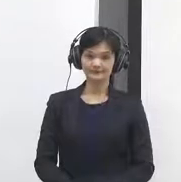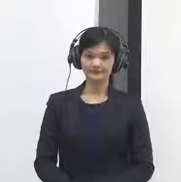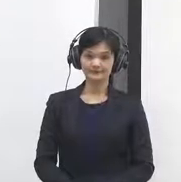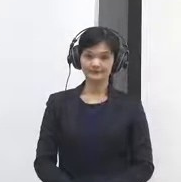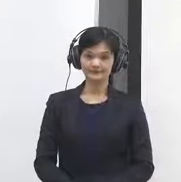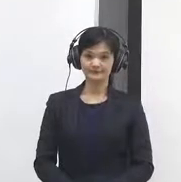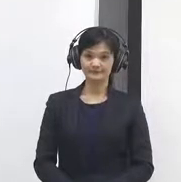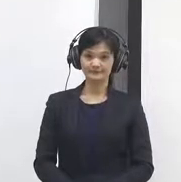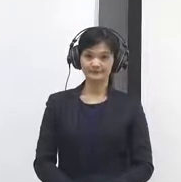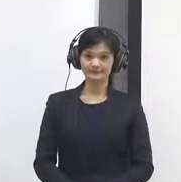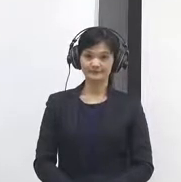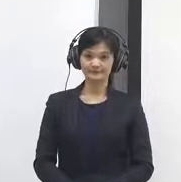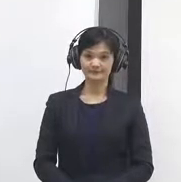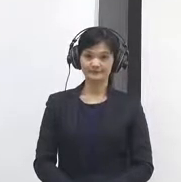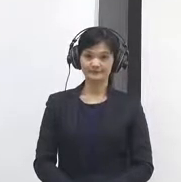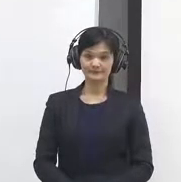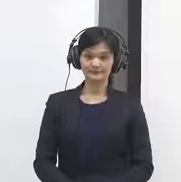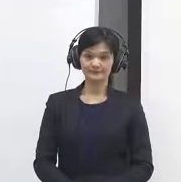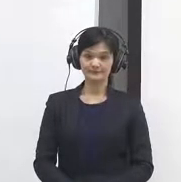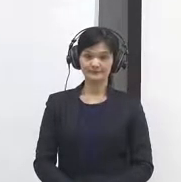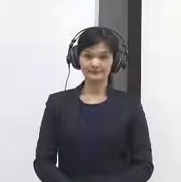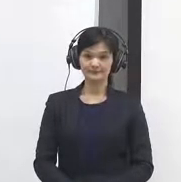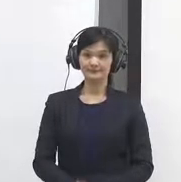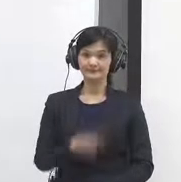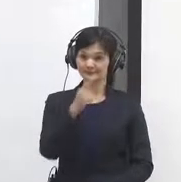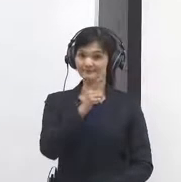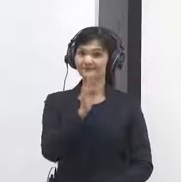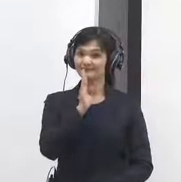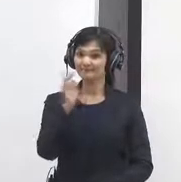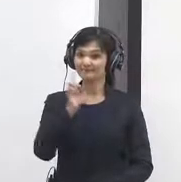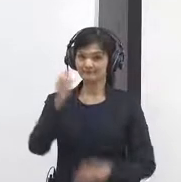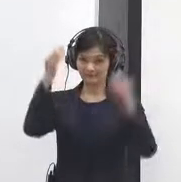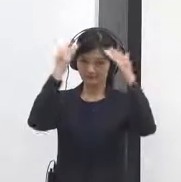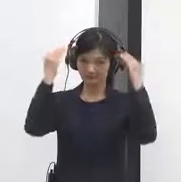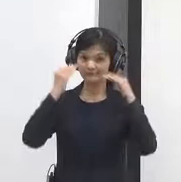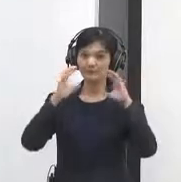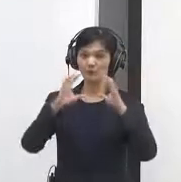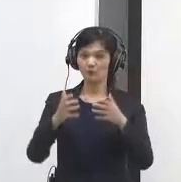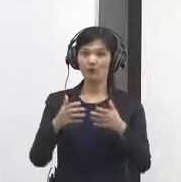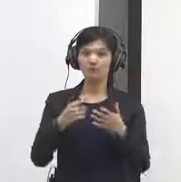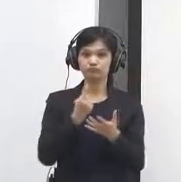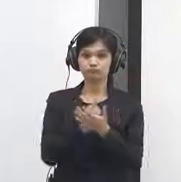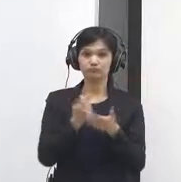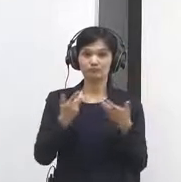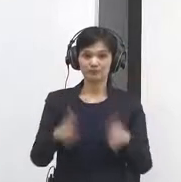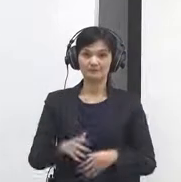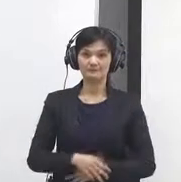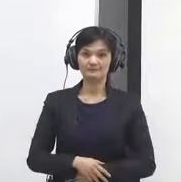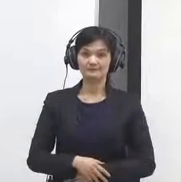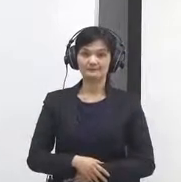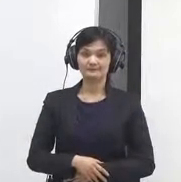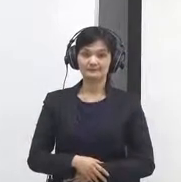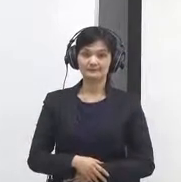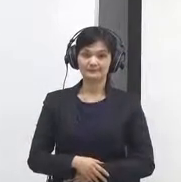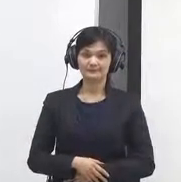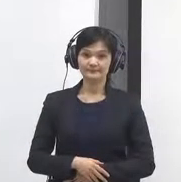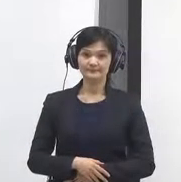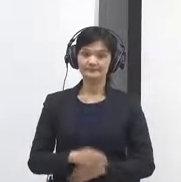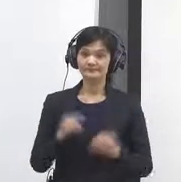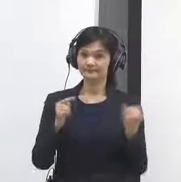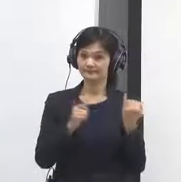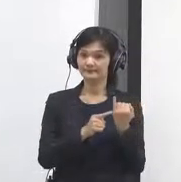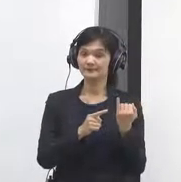So here's our Korean participant who called Fluid, and she was introducing how